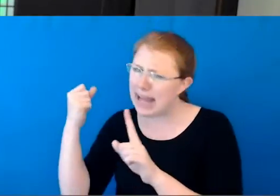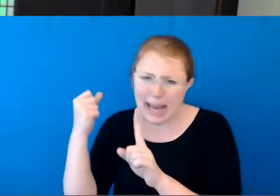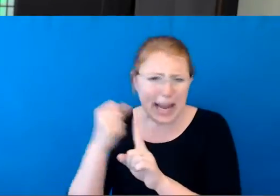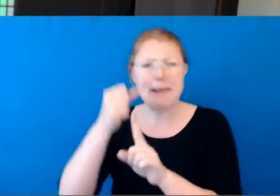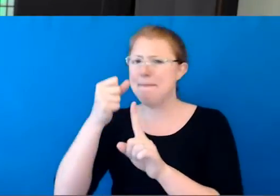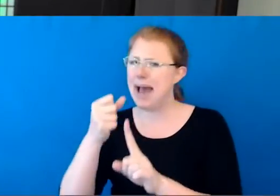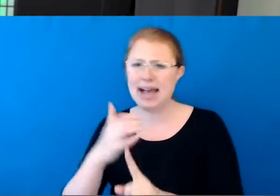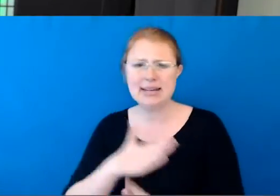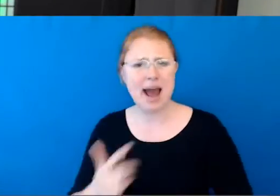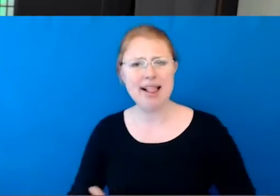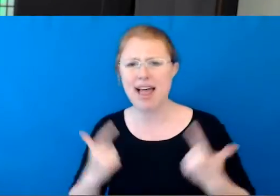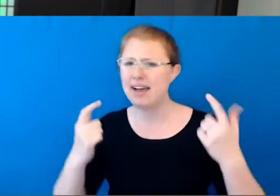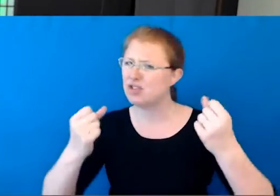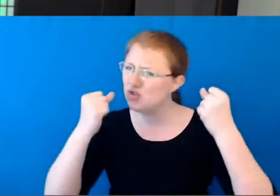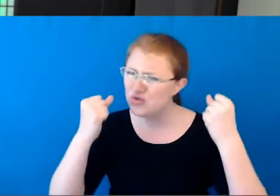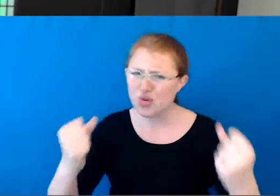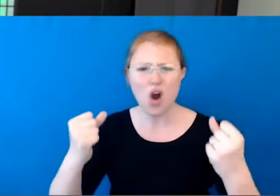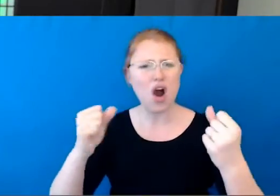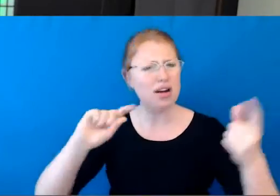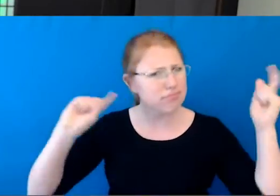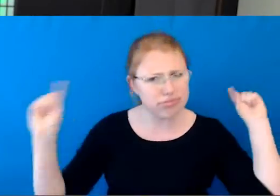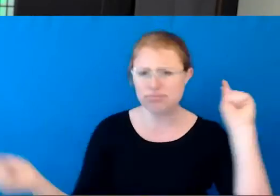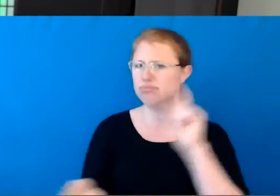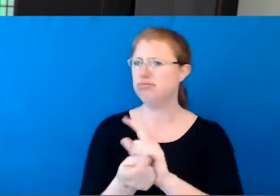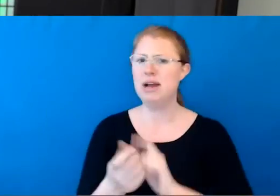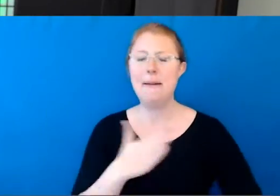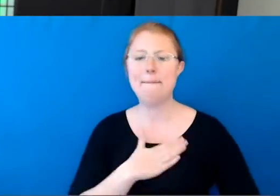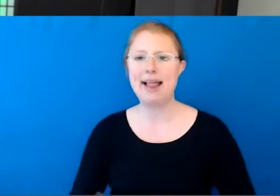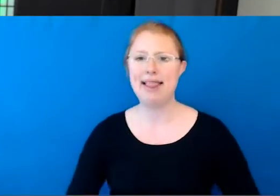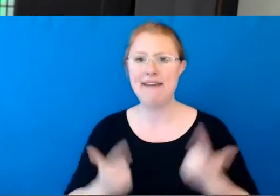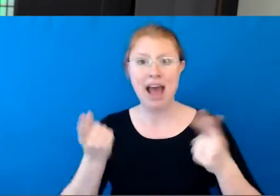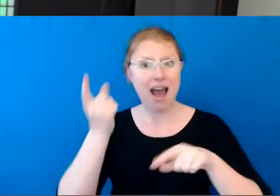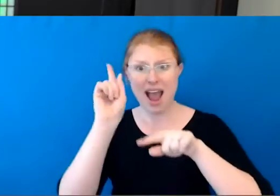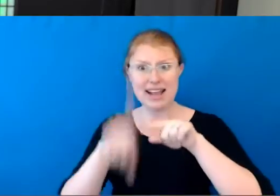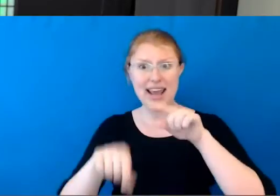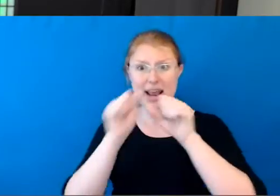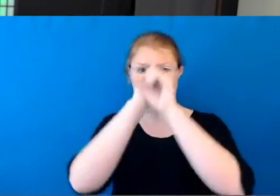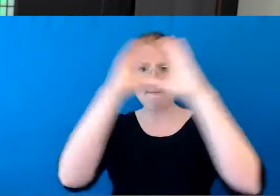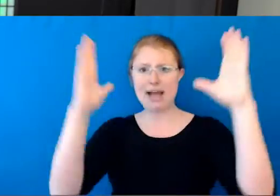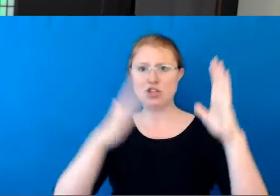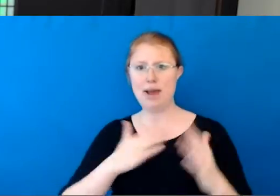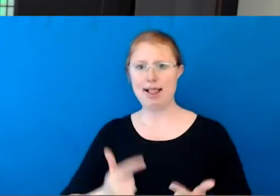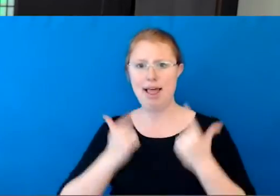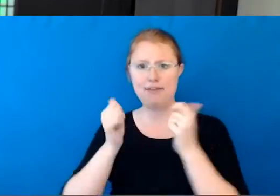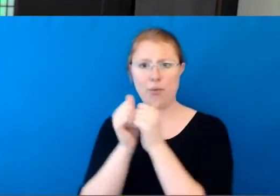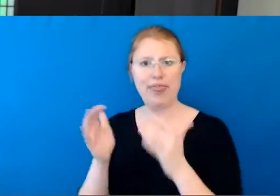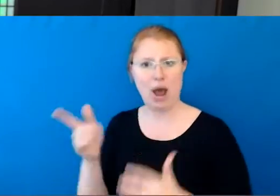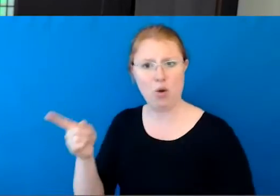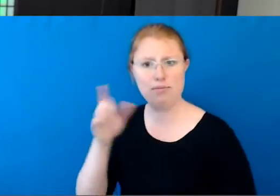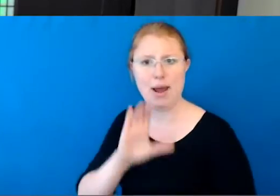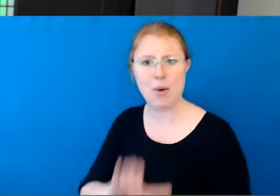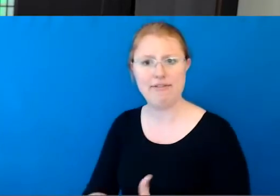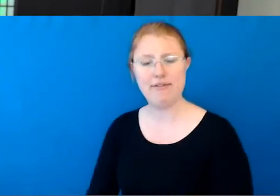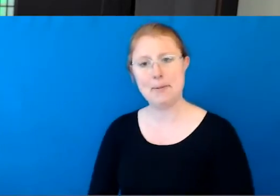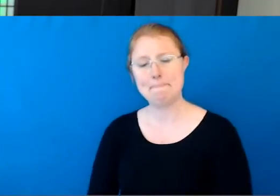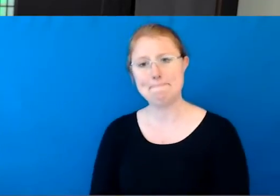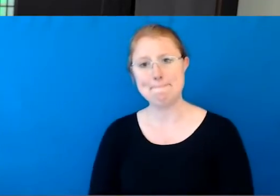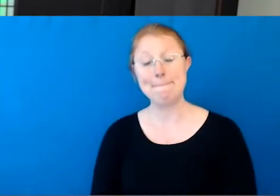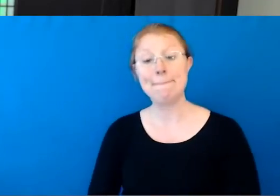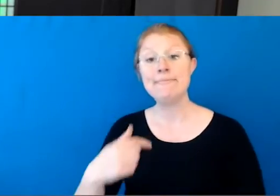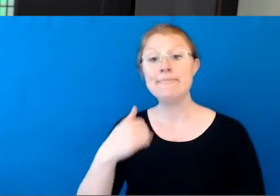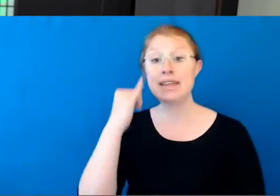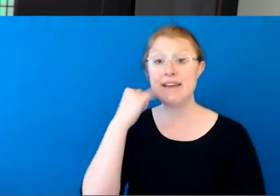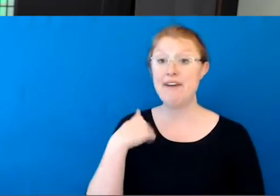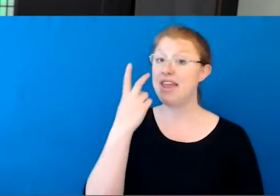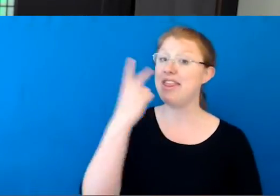significant that I can't even imagine my life today without my wife. When I think back to my mom, and my mom's been has passed